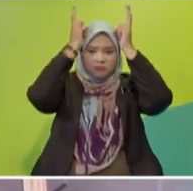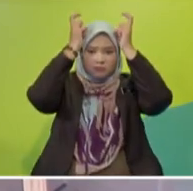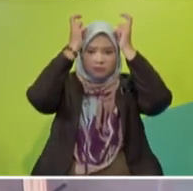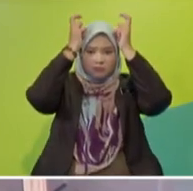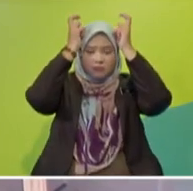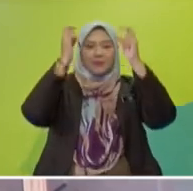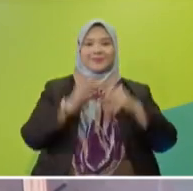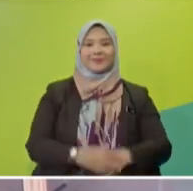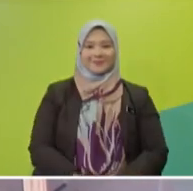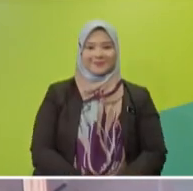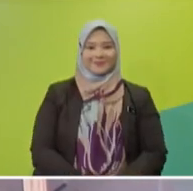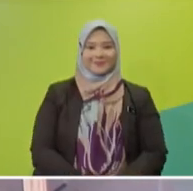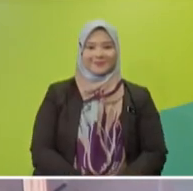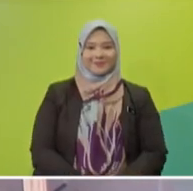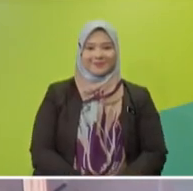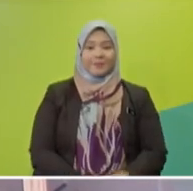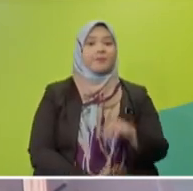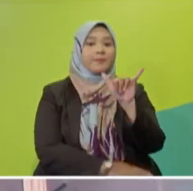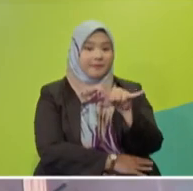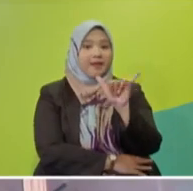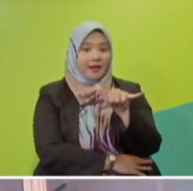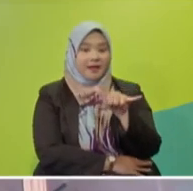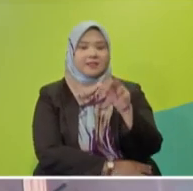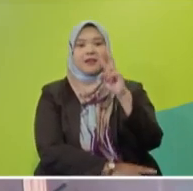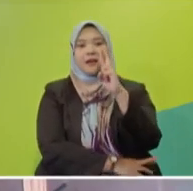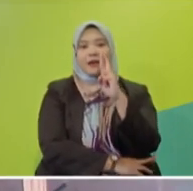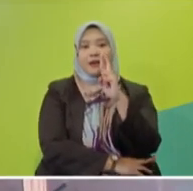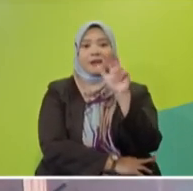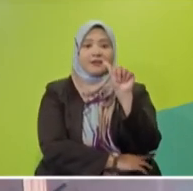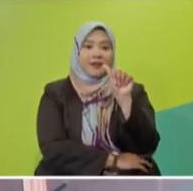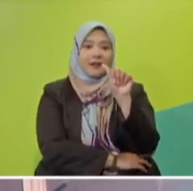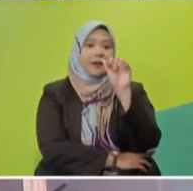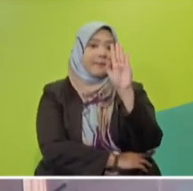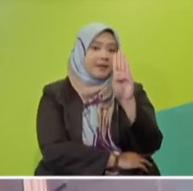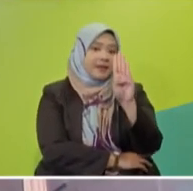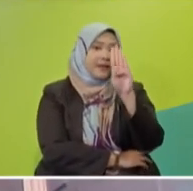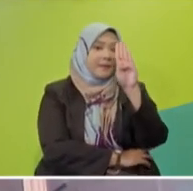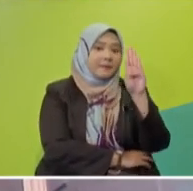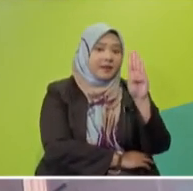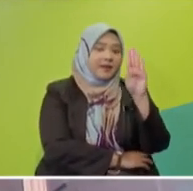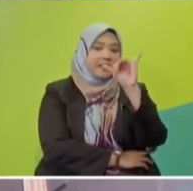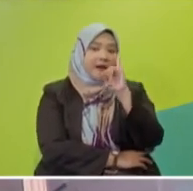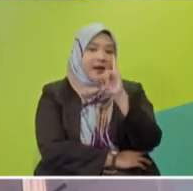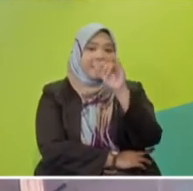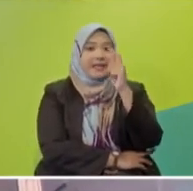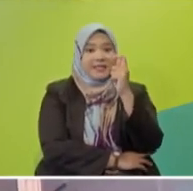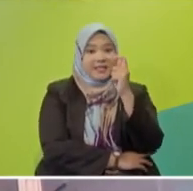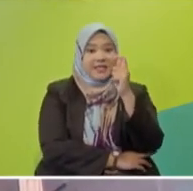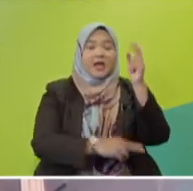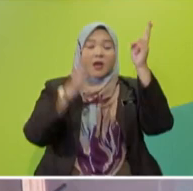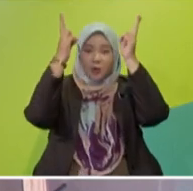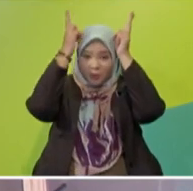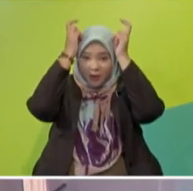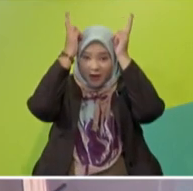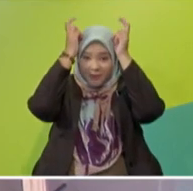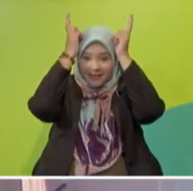Noah. Yes, good. And the last one, who would like to try? Who want to try? Oh, look, okay,